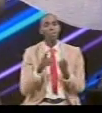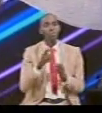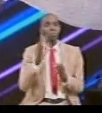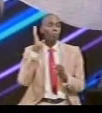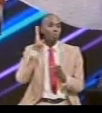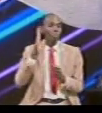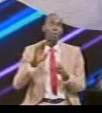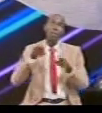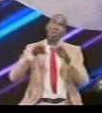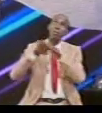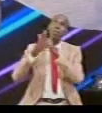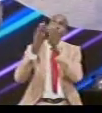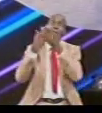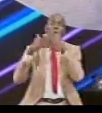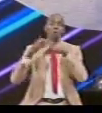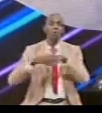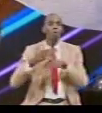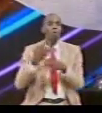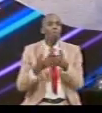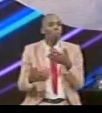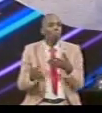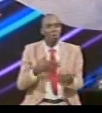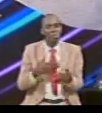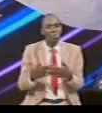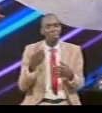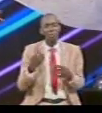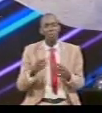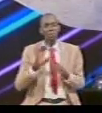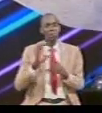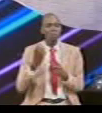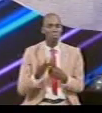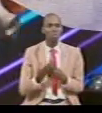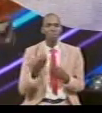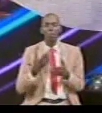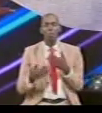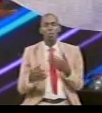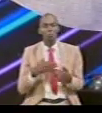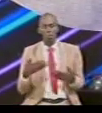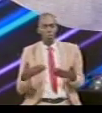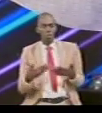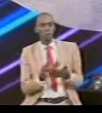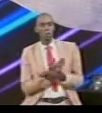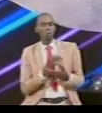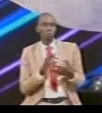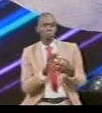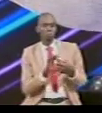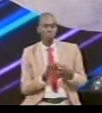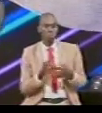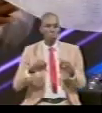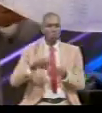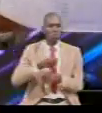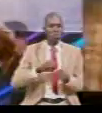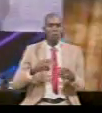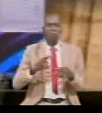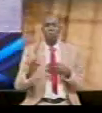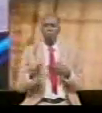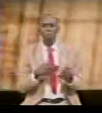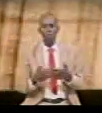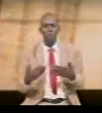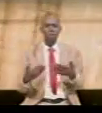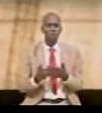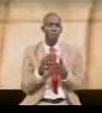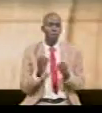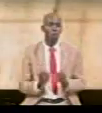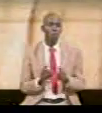heaven. Whatever the condition, whatever new relationship, and whatever new opportunities or privilege you have,